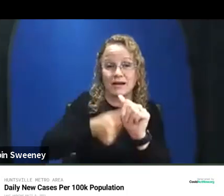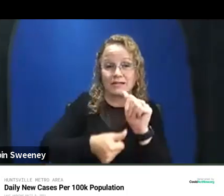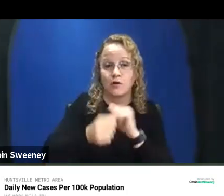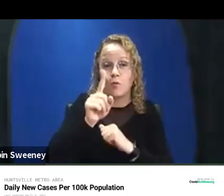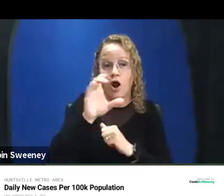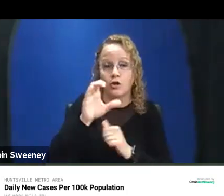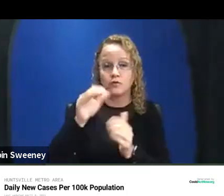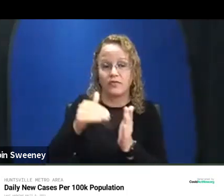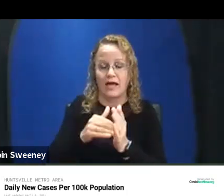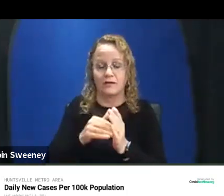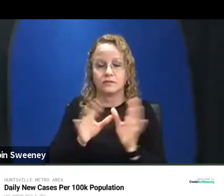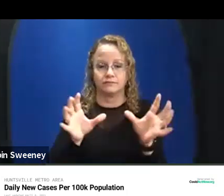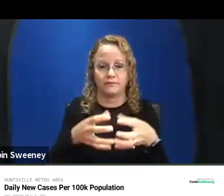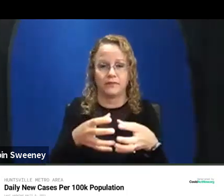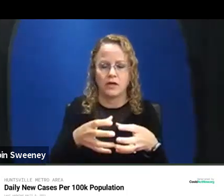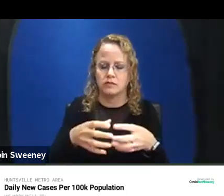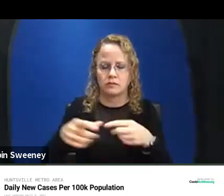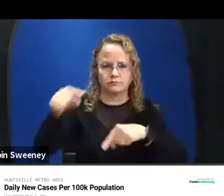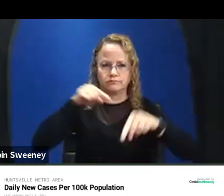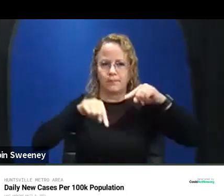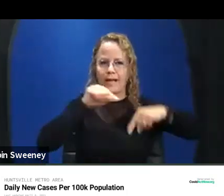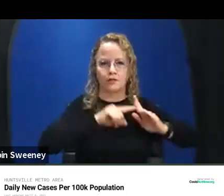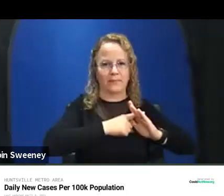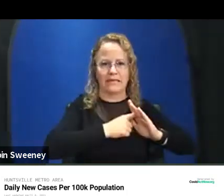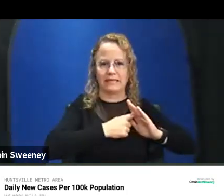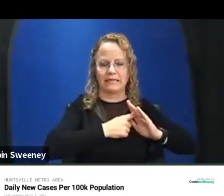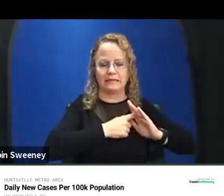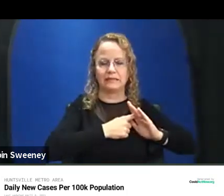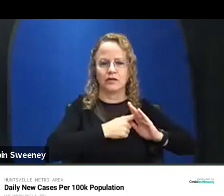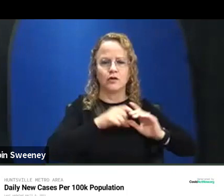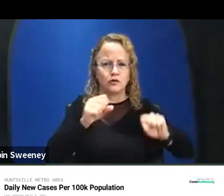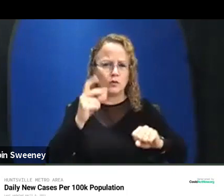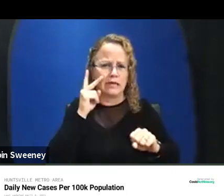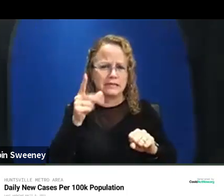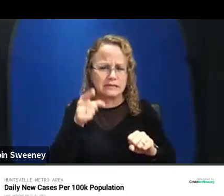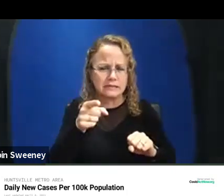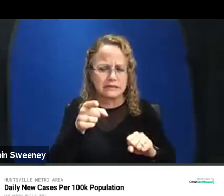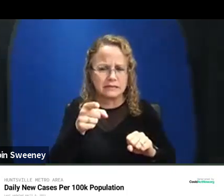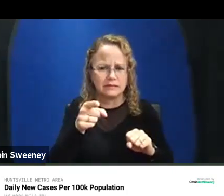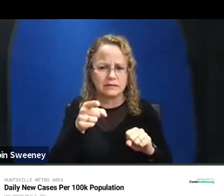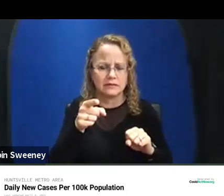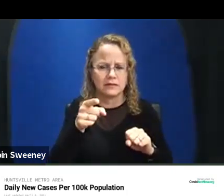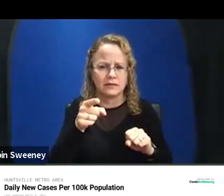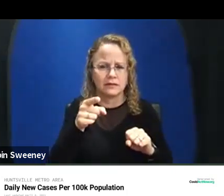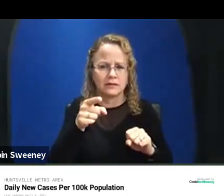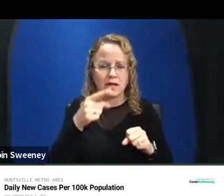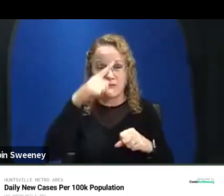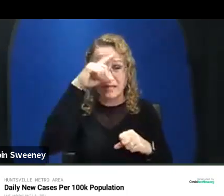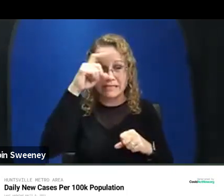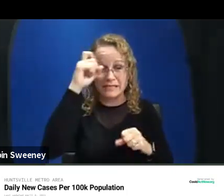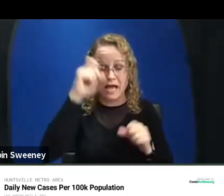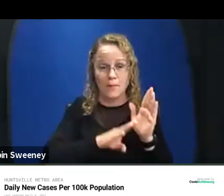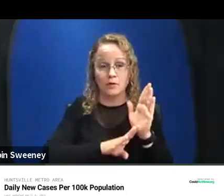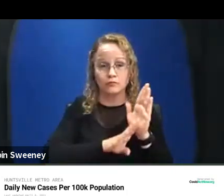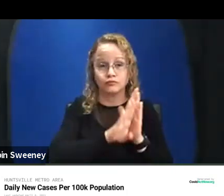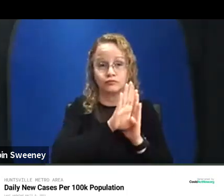individuals. And so this goes all the way back from the beginning. And you can see the summer surge, and then we